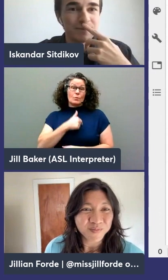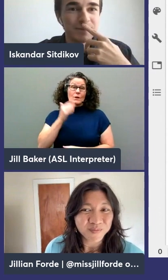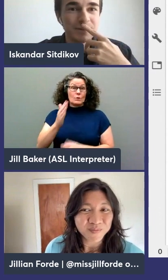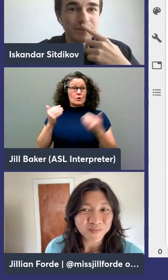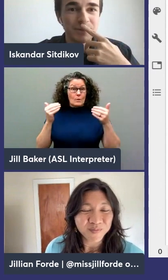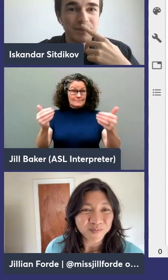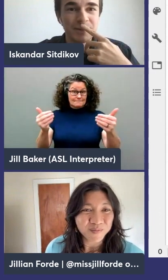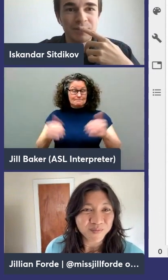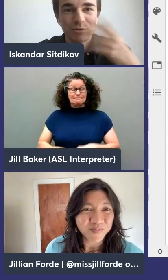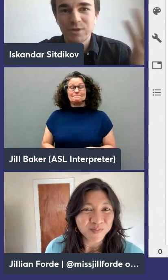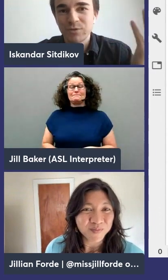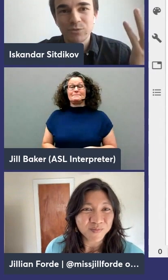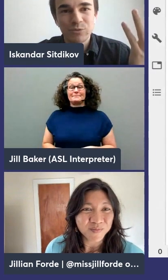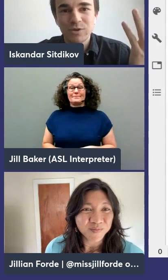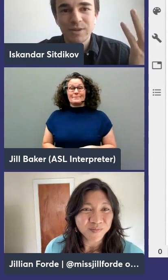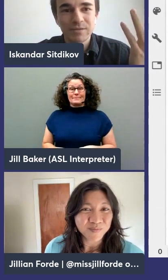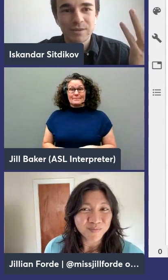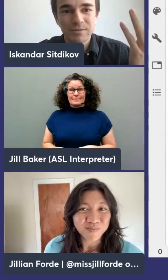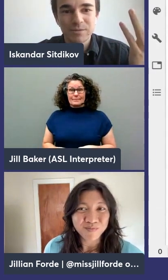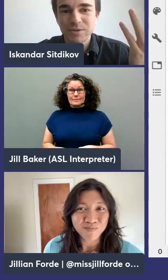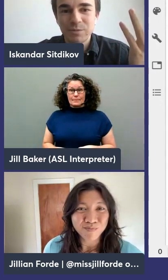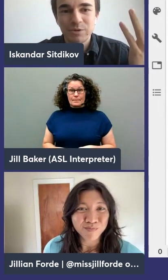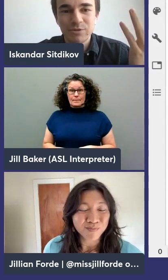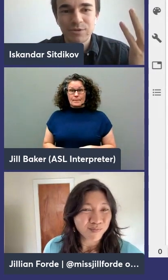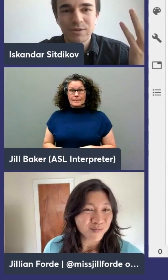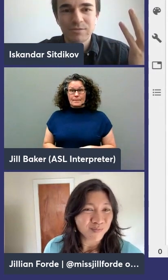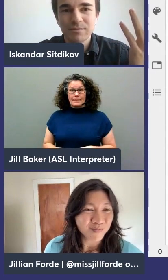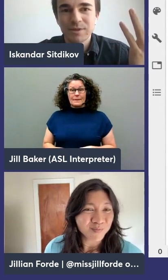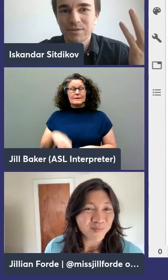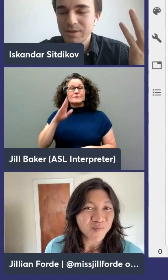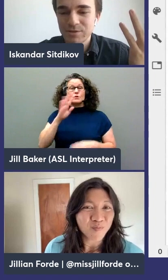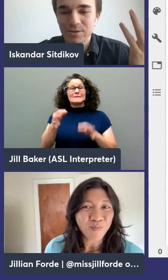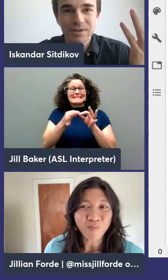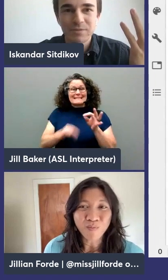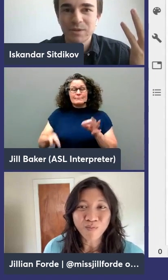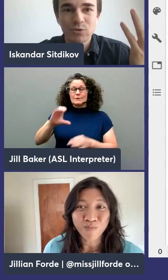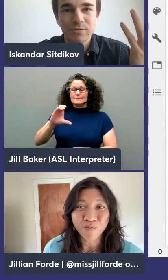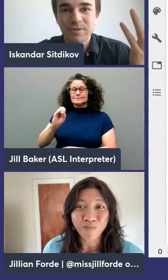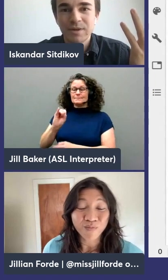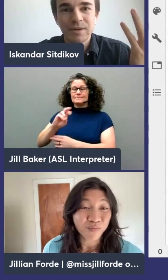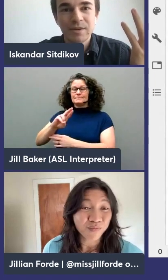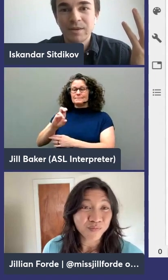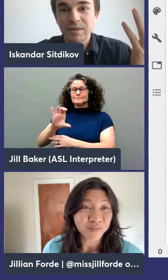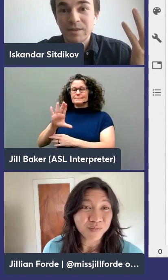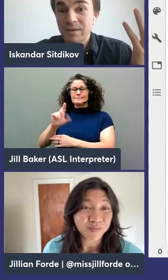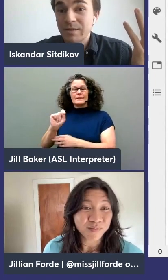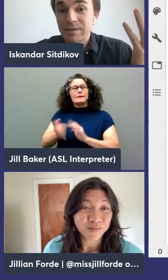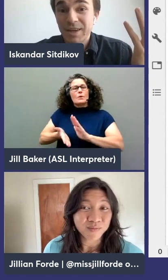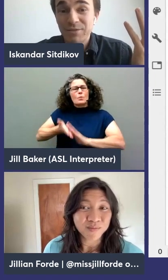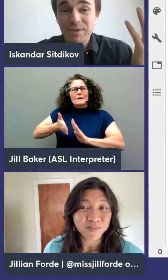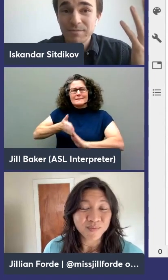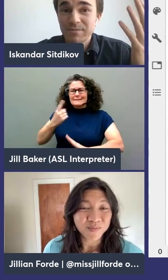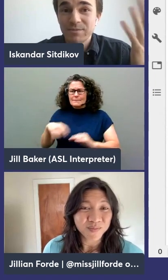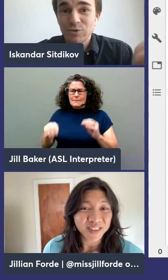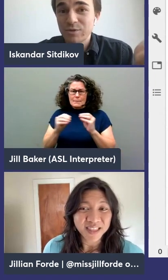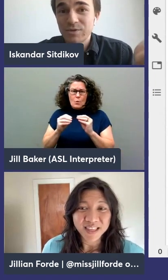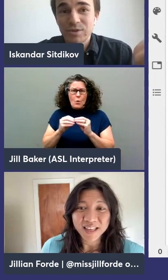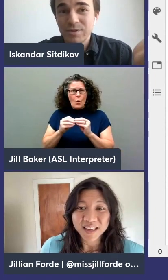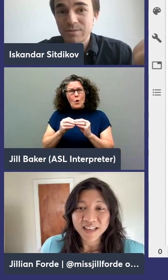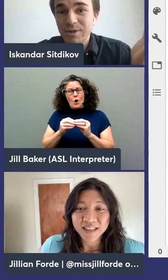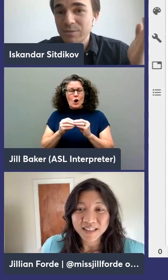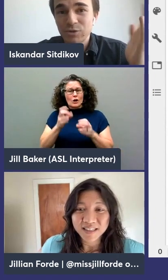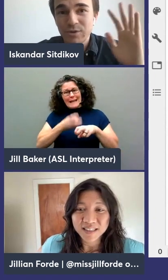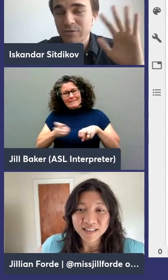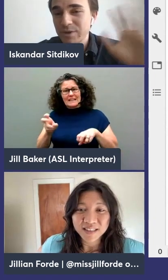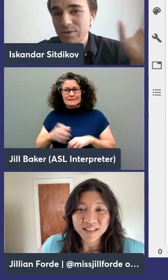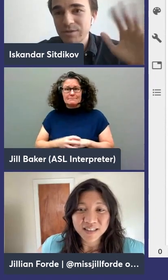forward a little bit. So now we run the simple circuit. Let's run something more heavy. So it's just